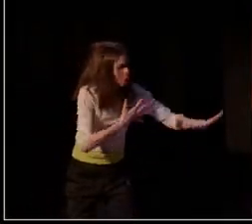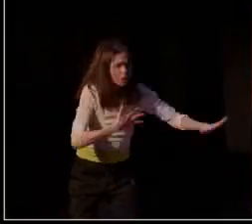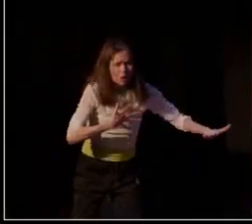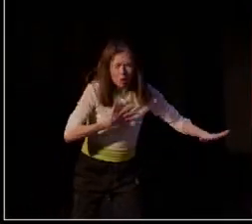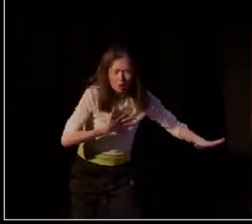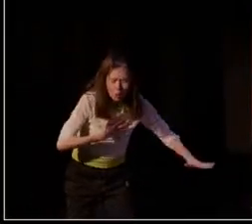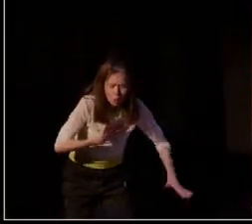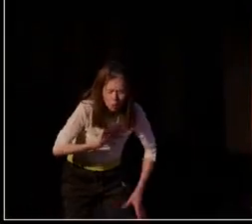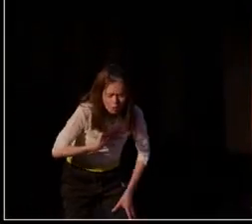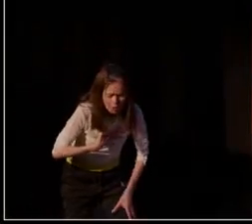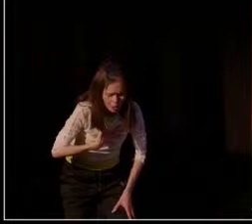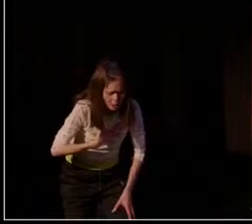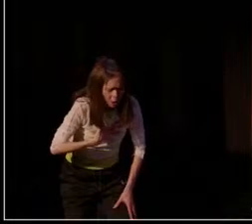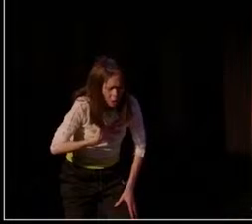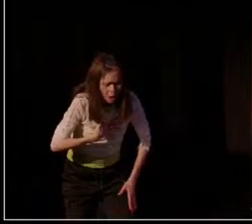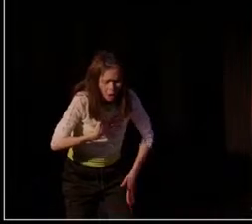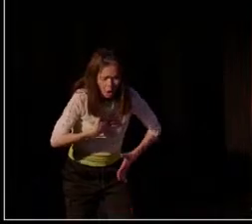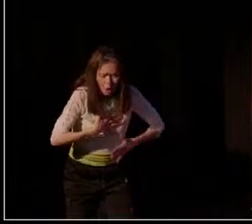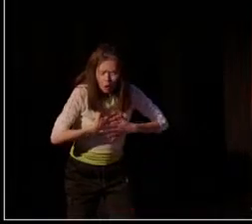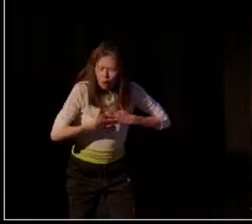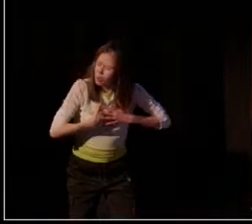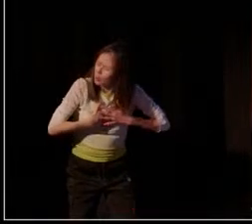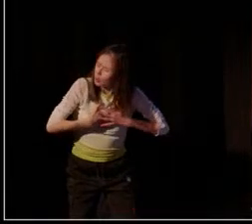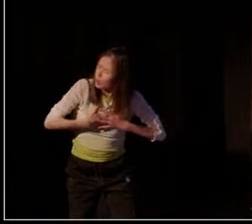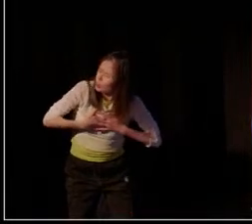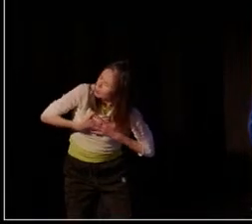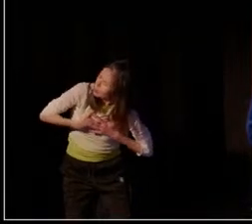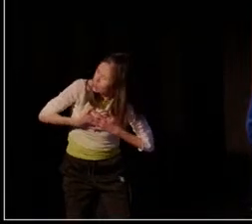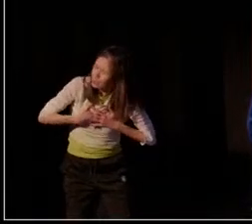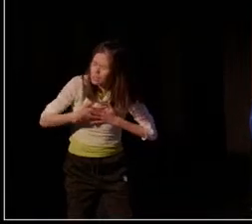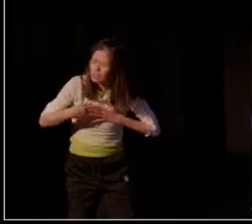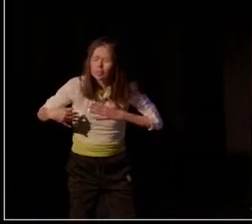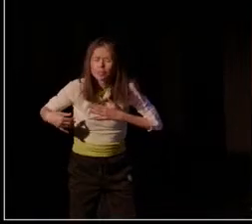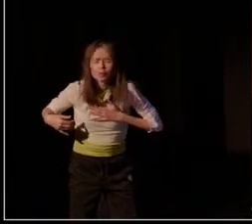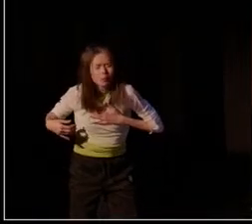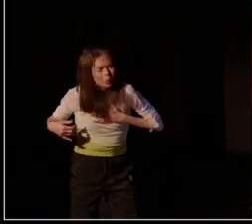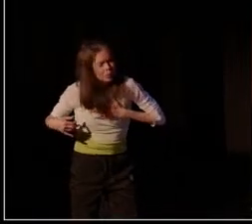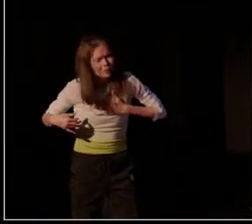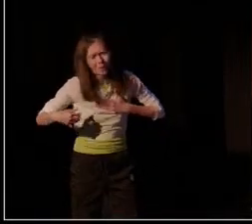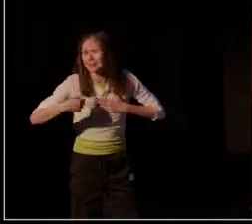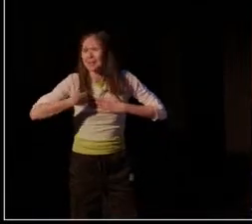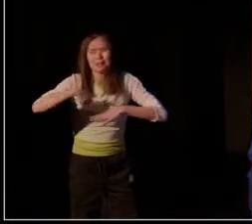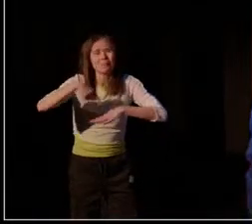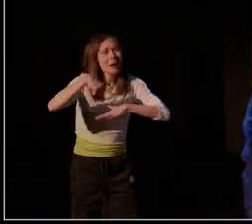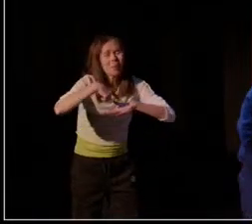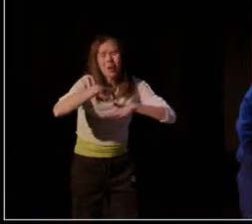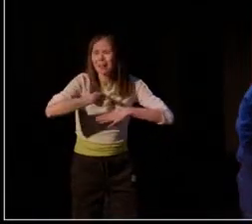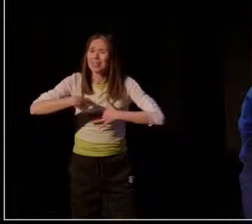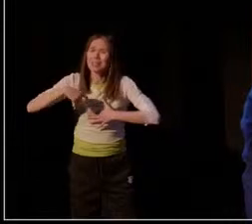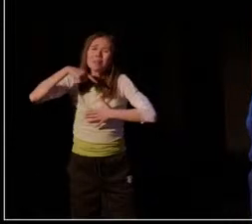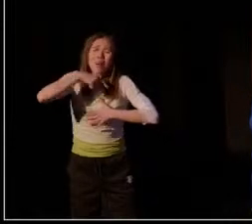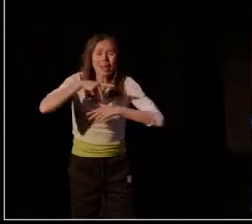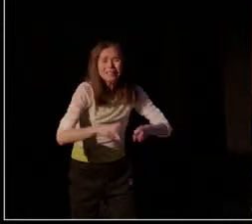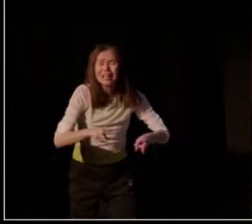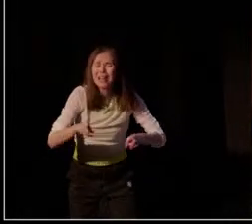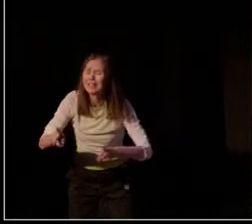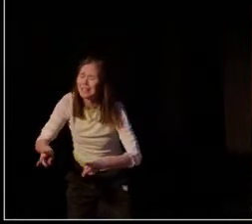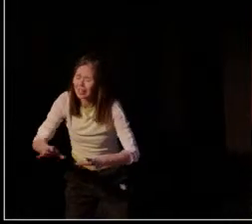heart. That I had lost a couple that stood between heaven and earth, as you, causing wonder, do now, gracious